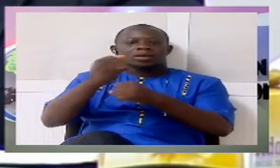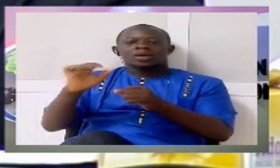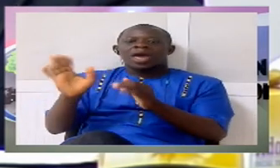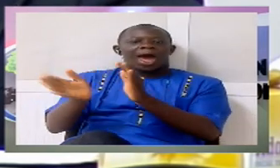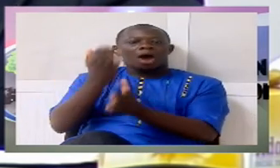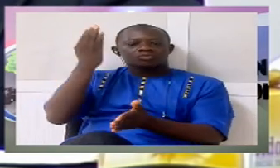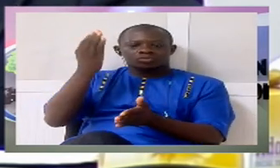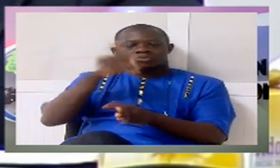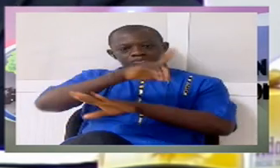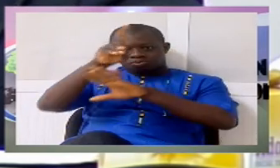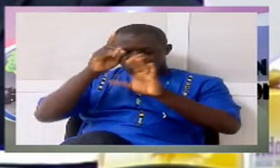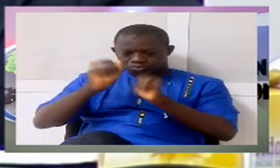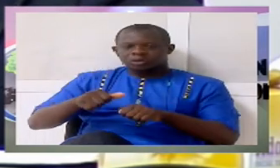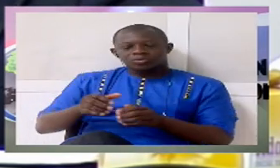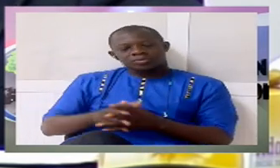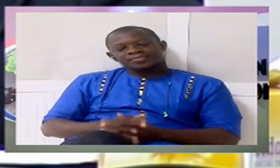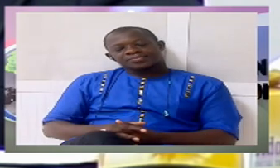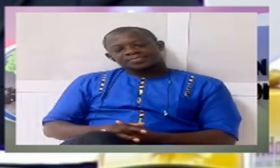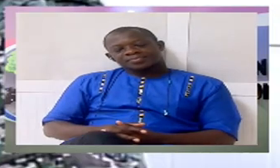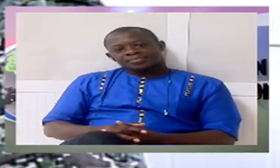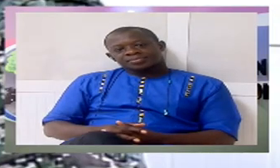wara tital la gen emalé ko fa.